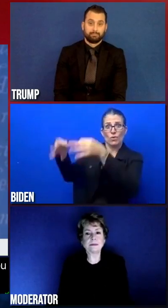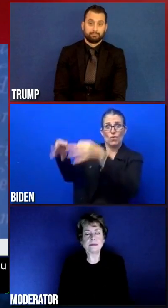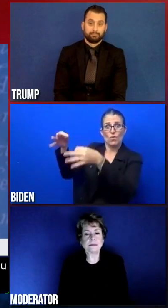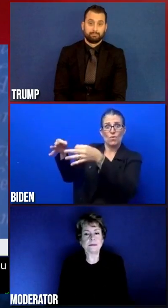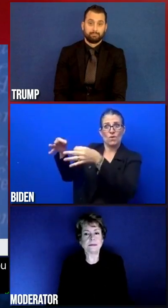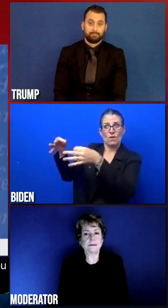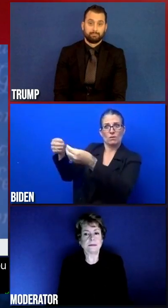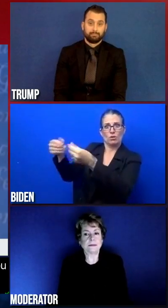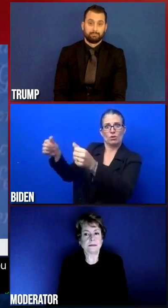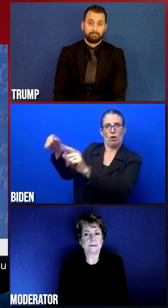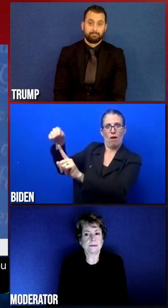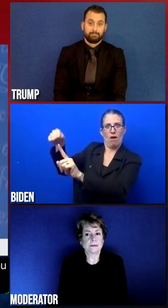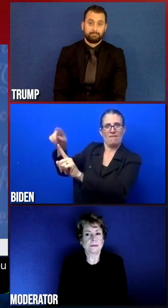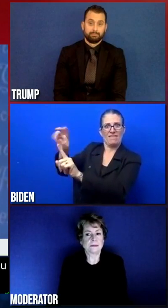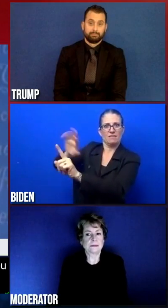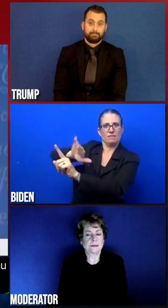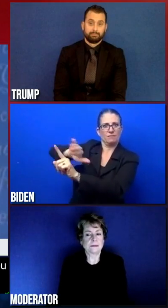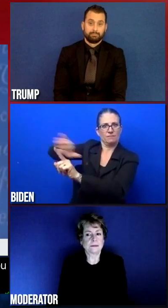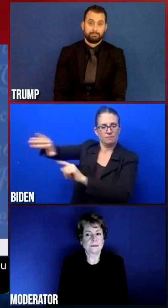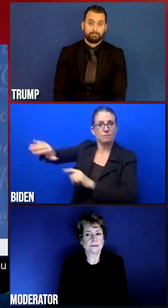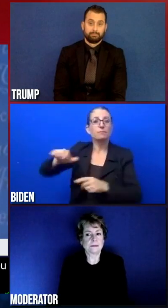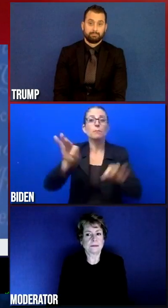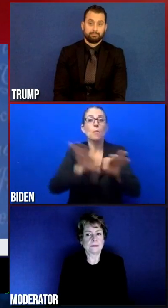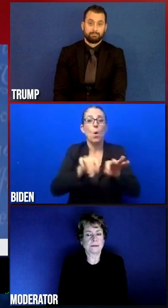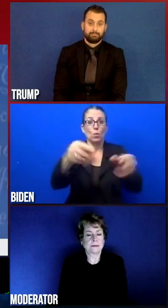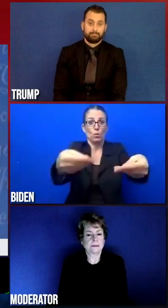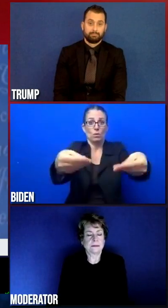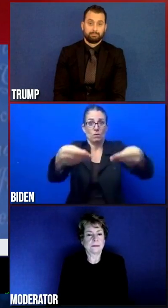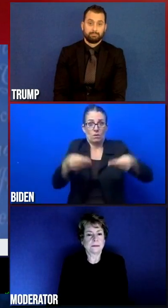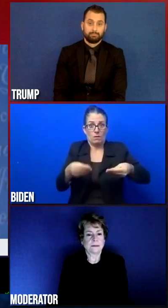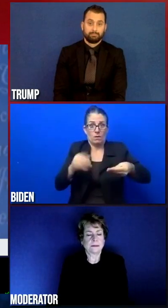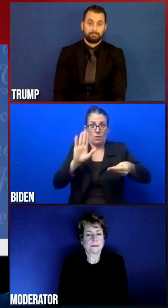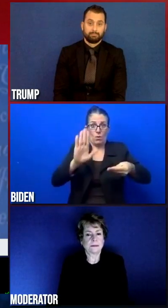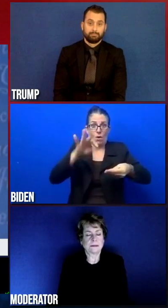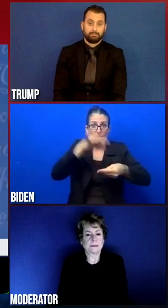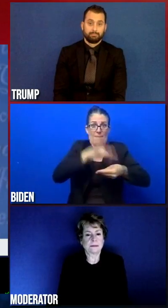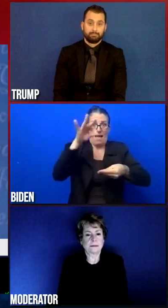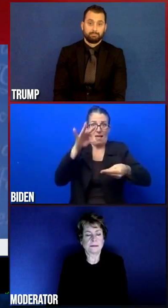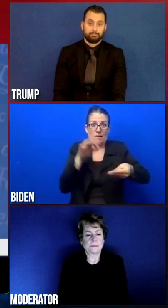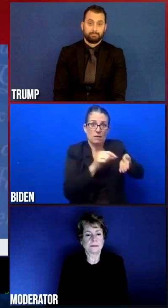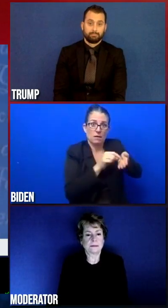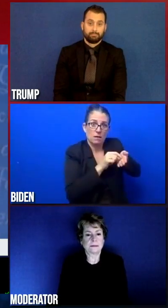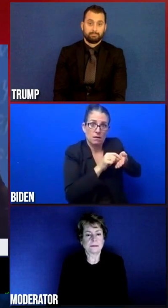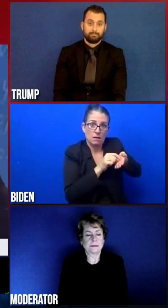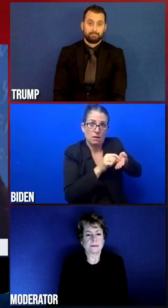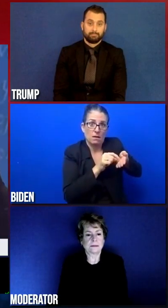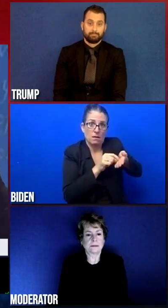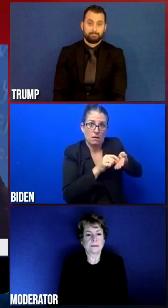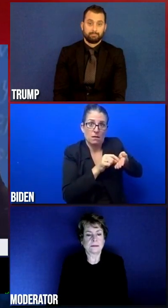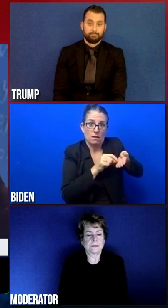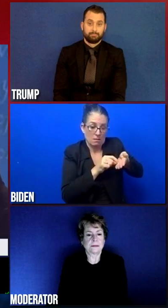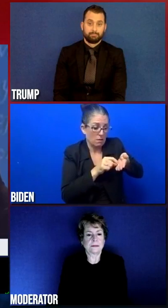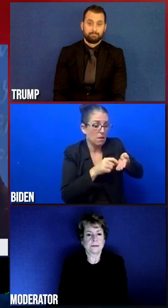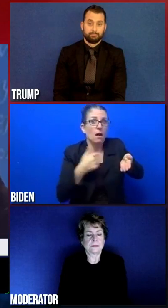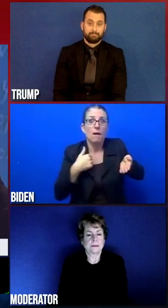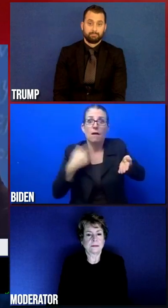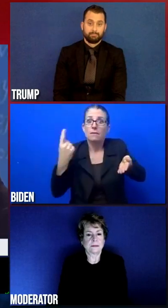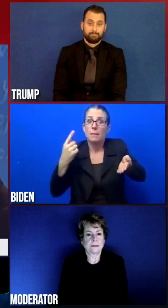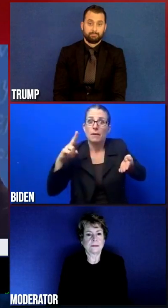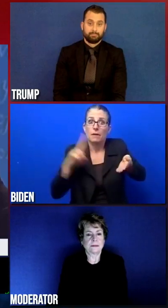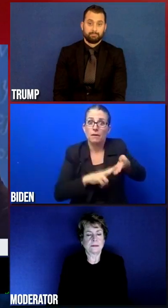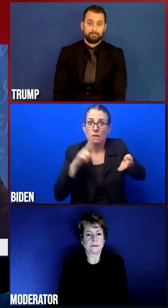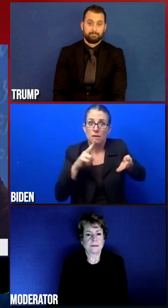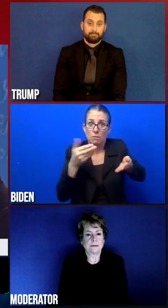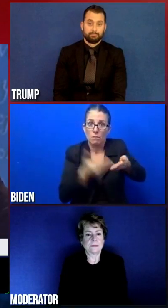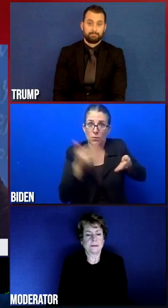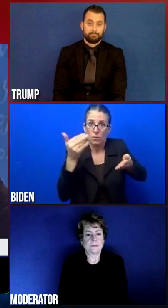didn't know, you have someone say that this is me. You should be able to, if in fact you can verify that's you before the ballot